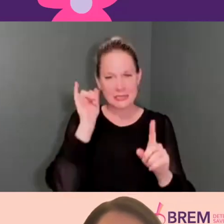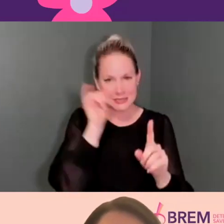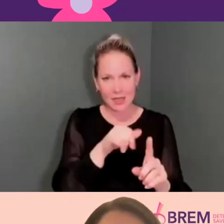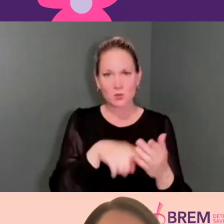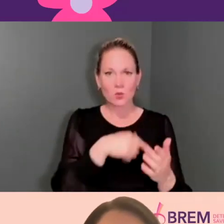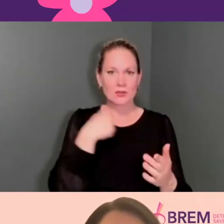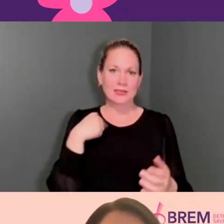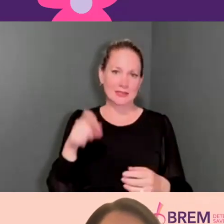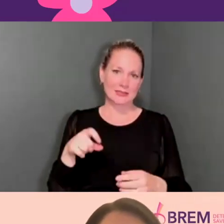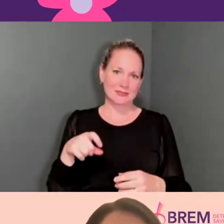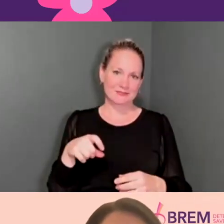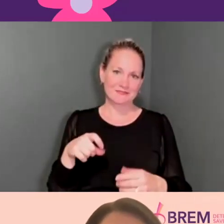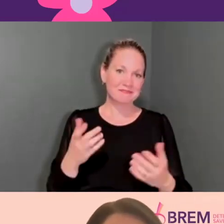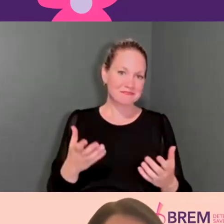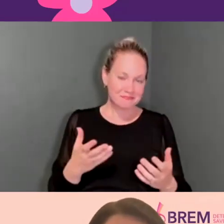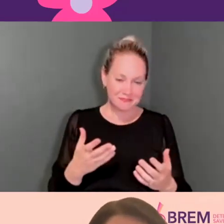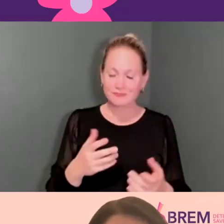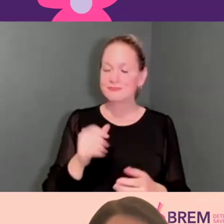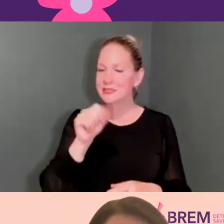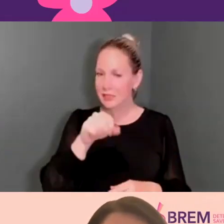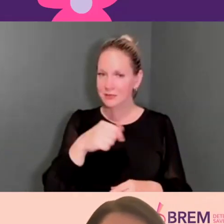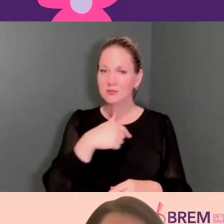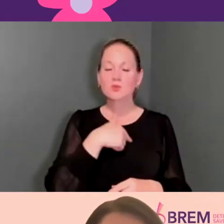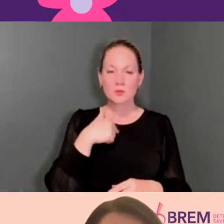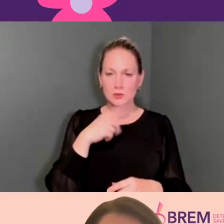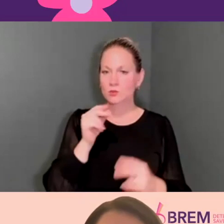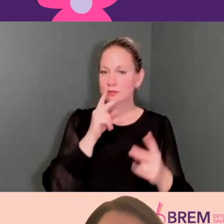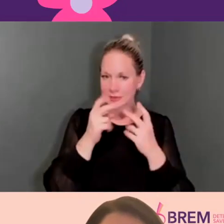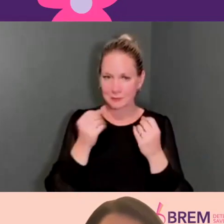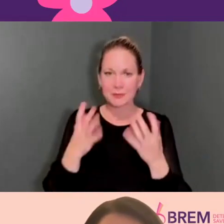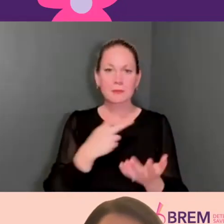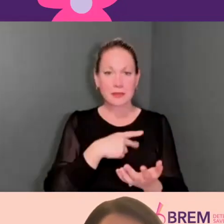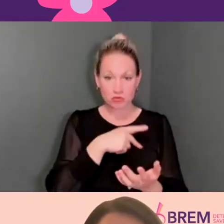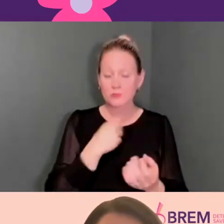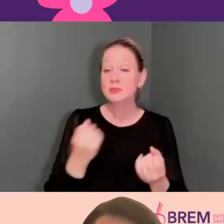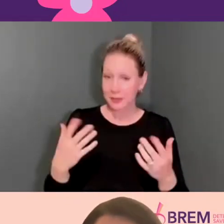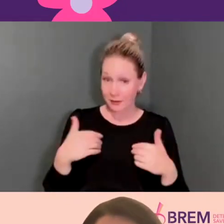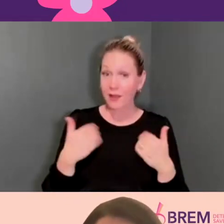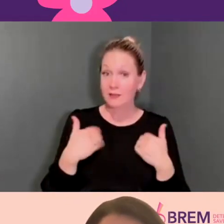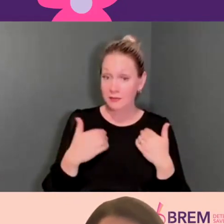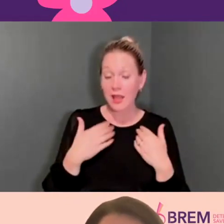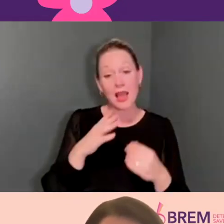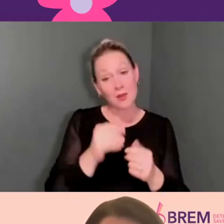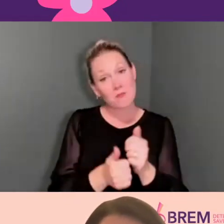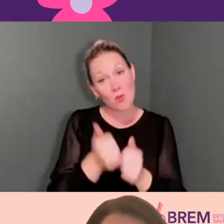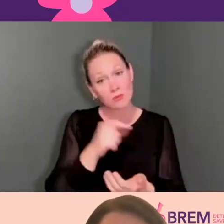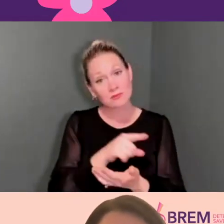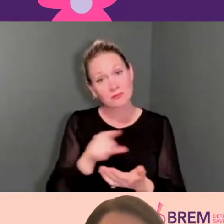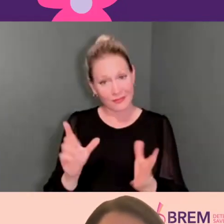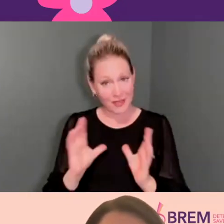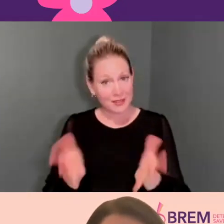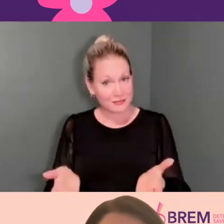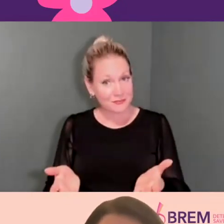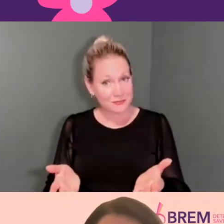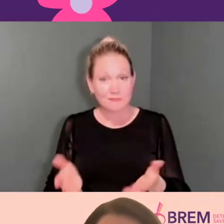because you know, yes, we see a lot of patients, we see a lot of young patients, and most of them are fine, but some of